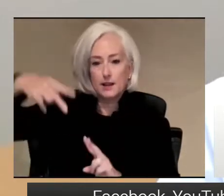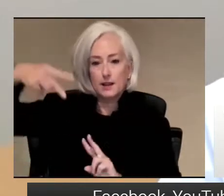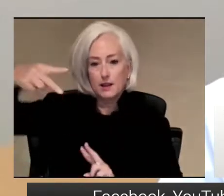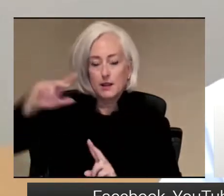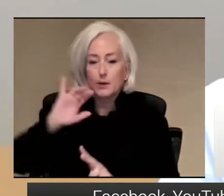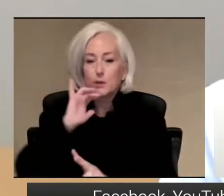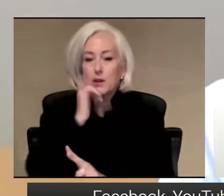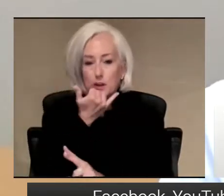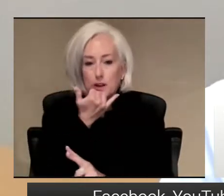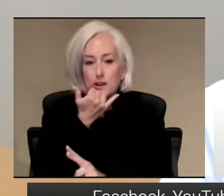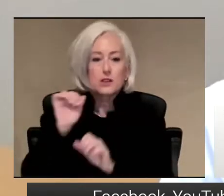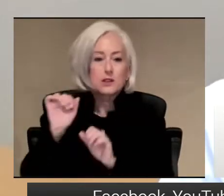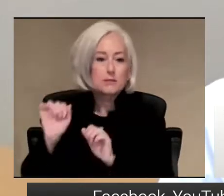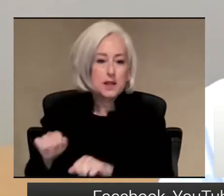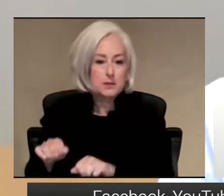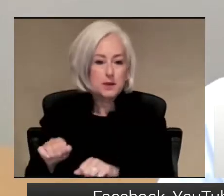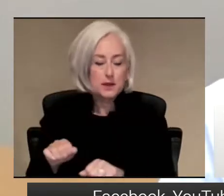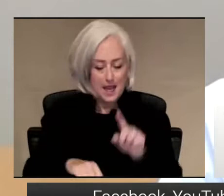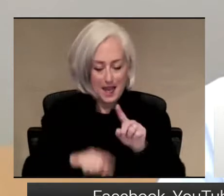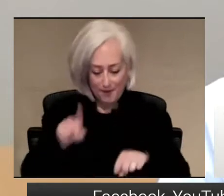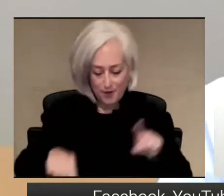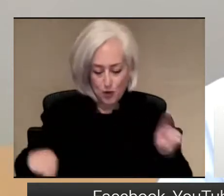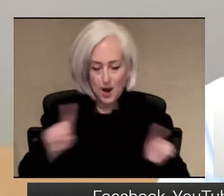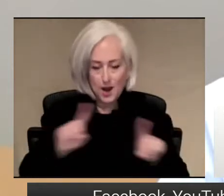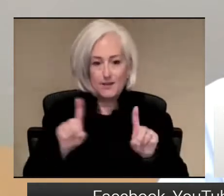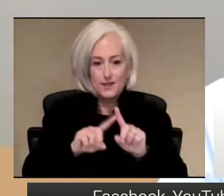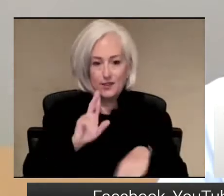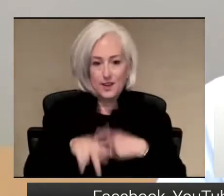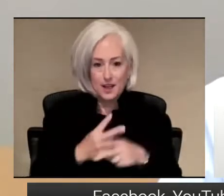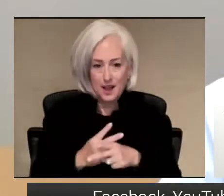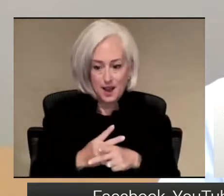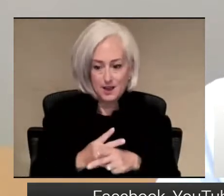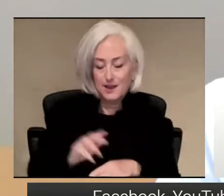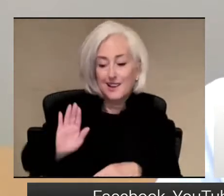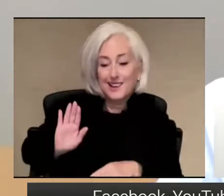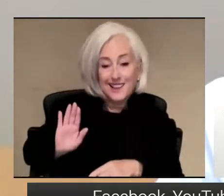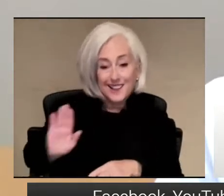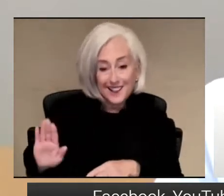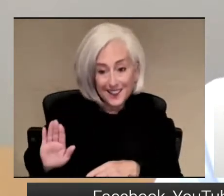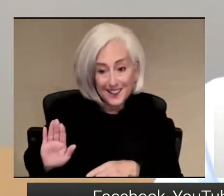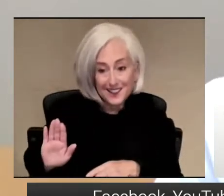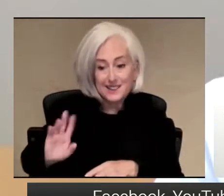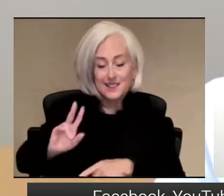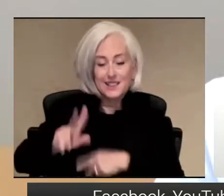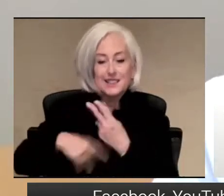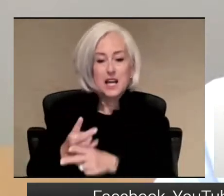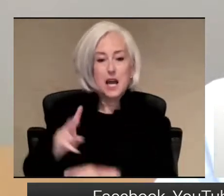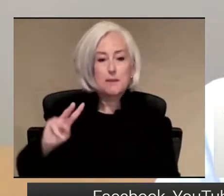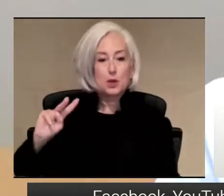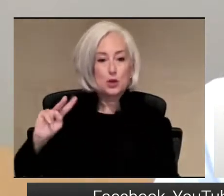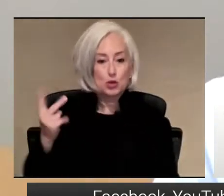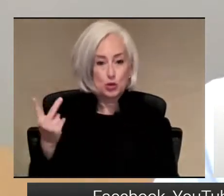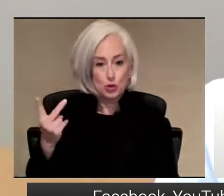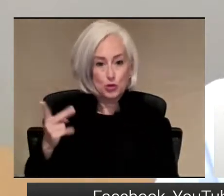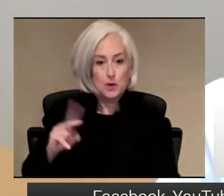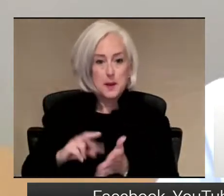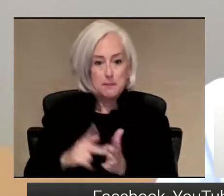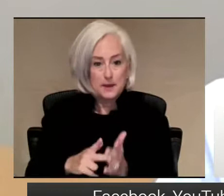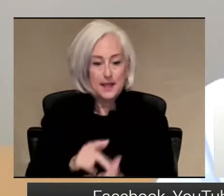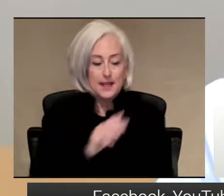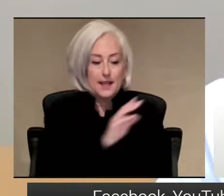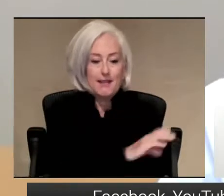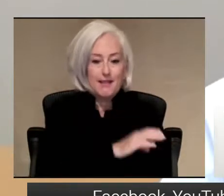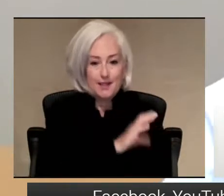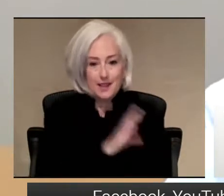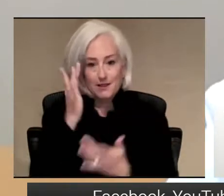there are many different forms of it. And he had the type 2 form, where ends up having the clinical symptoms much later in